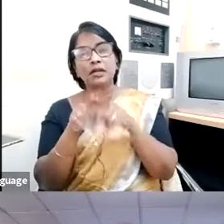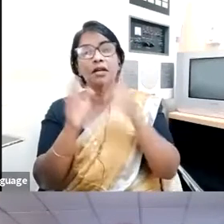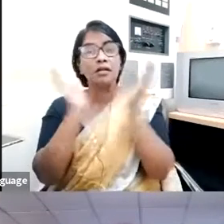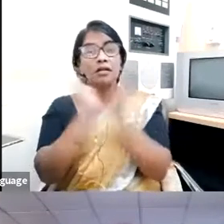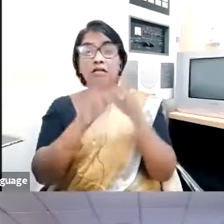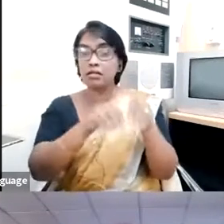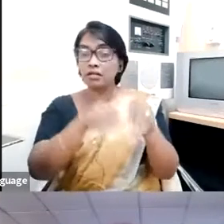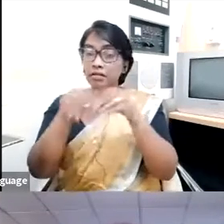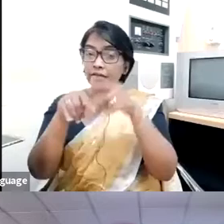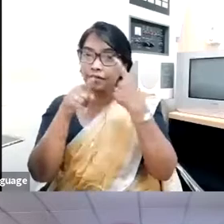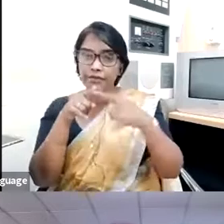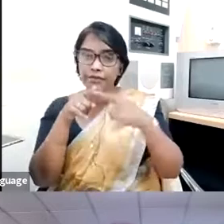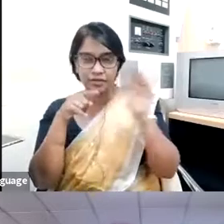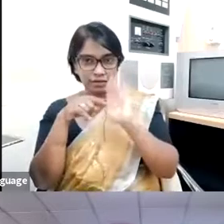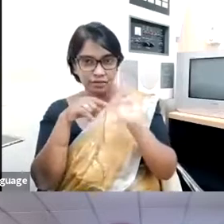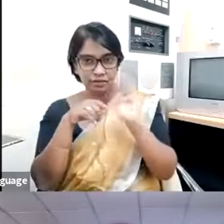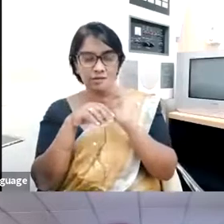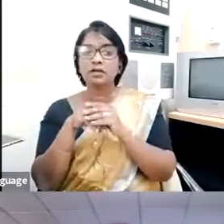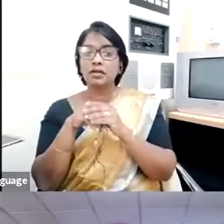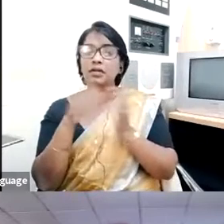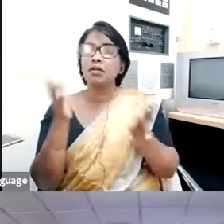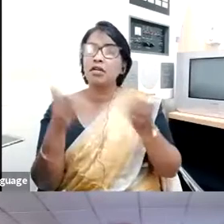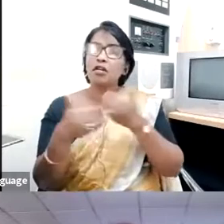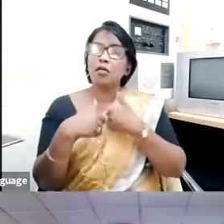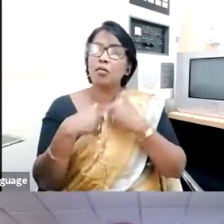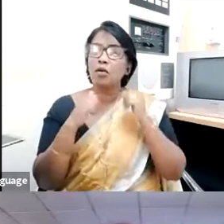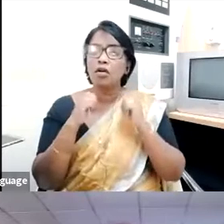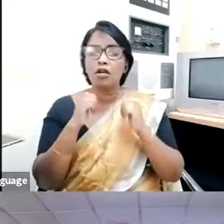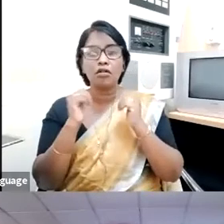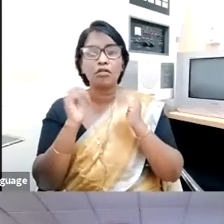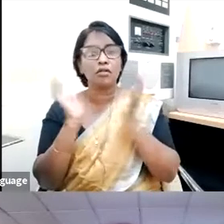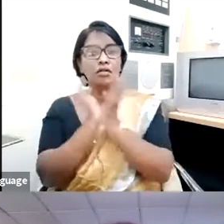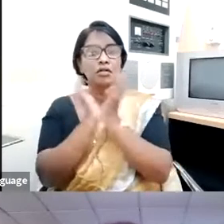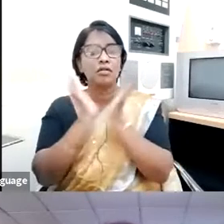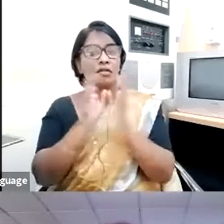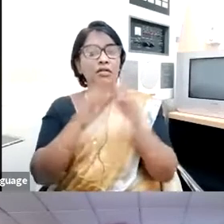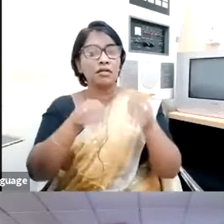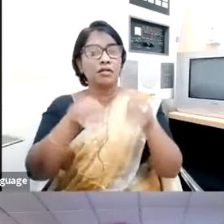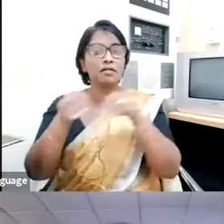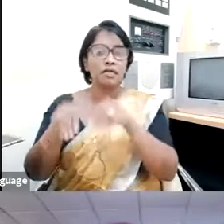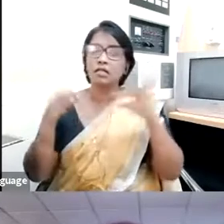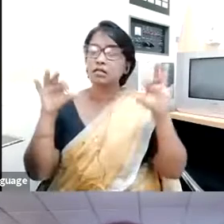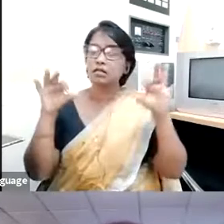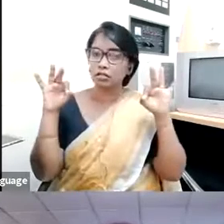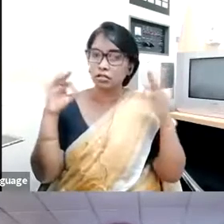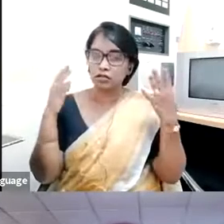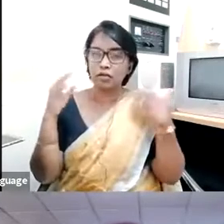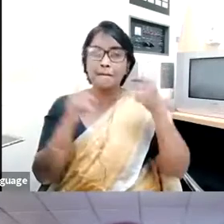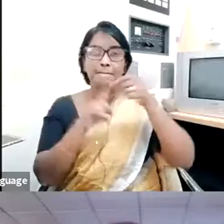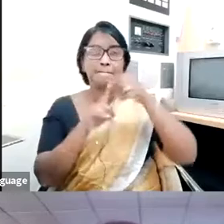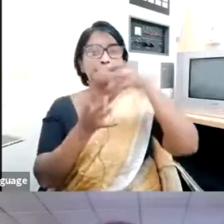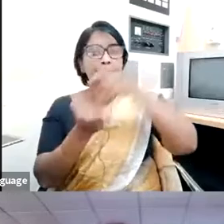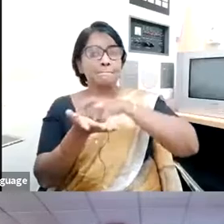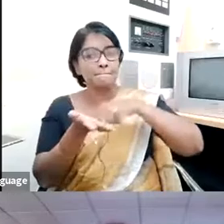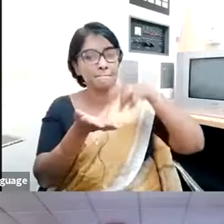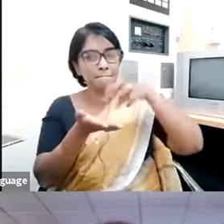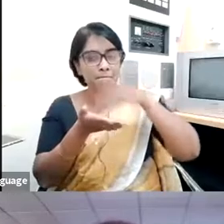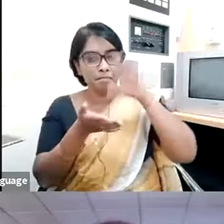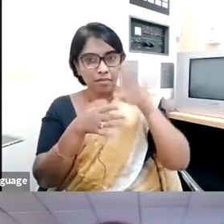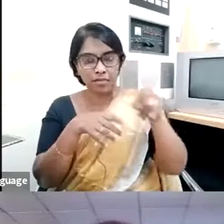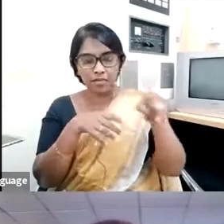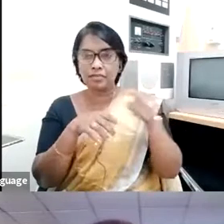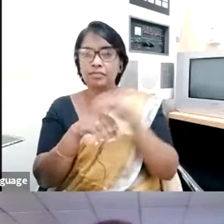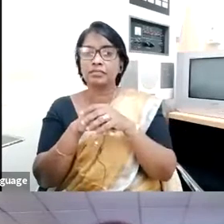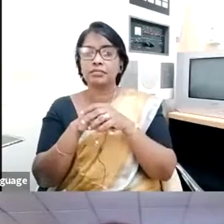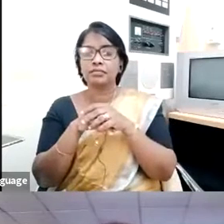be reforested. There are vulnerable areas in Sri Lanka, that catchments, watersheds, areas that need river banks that